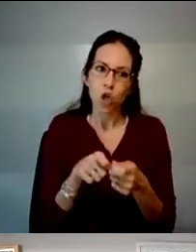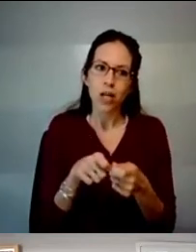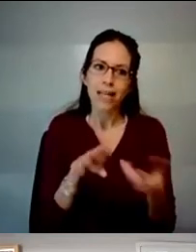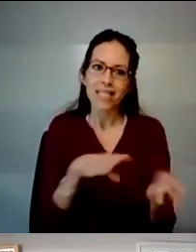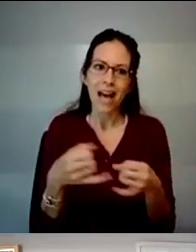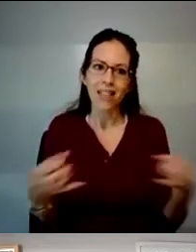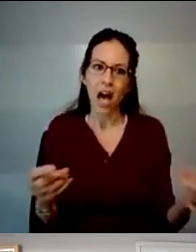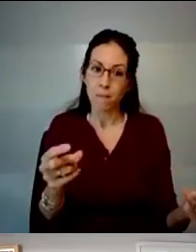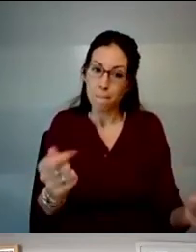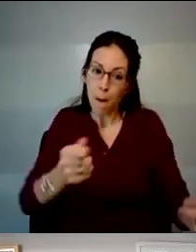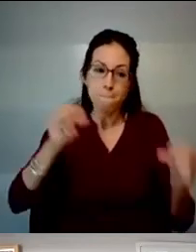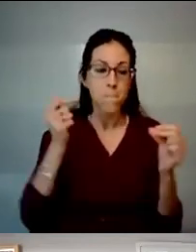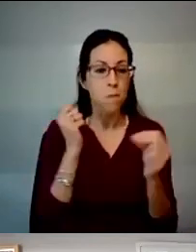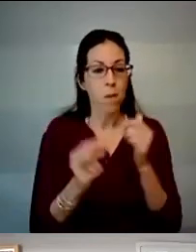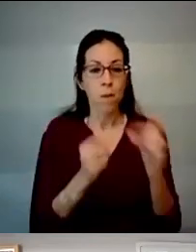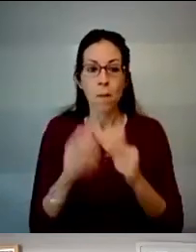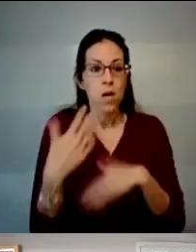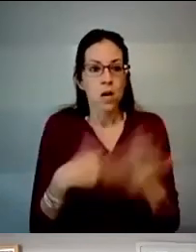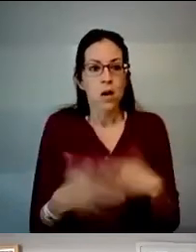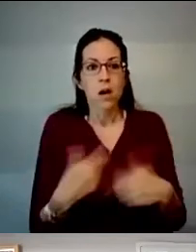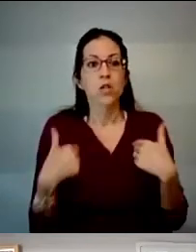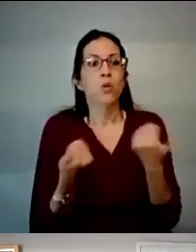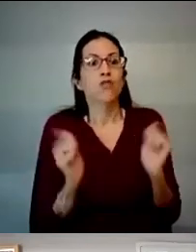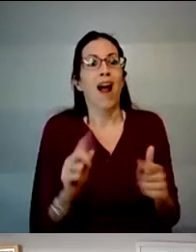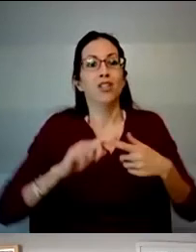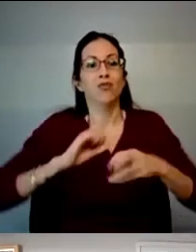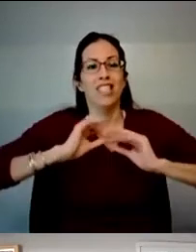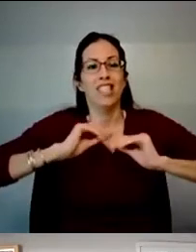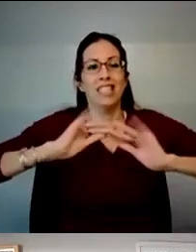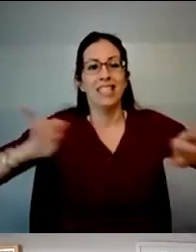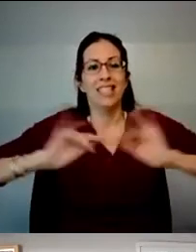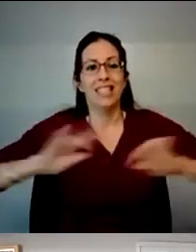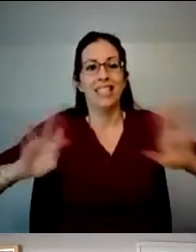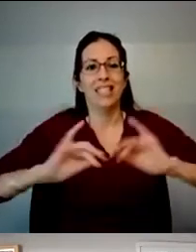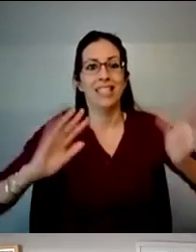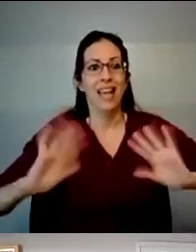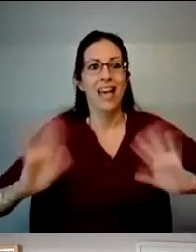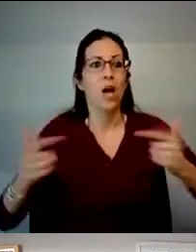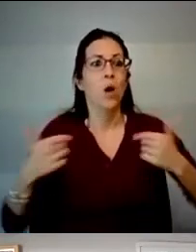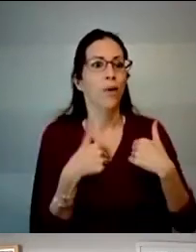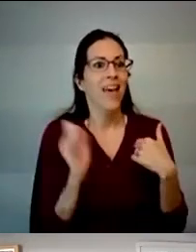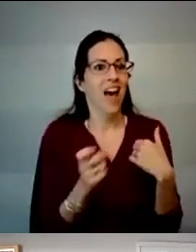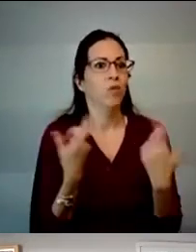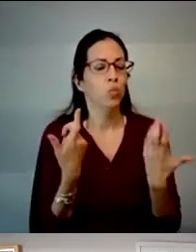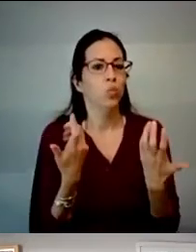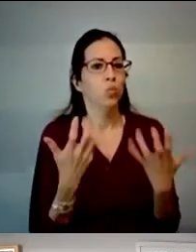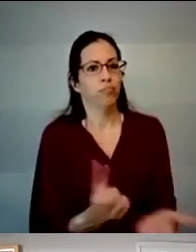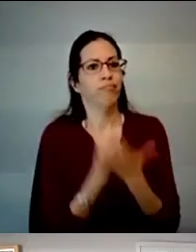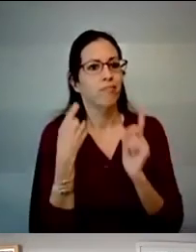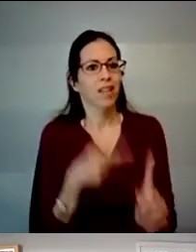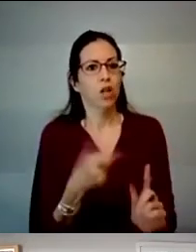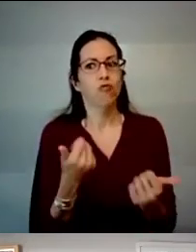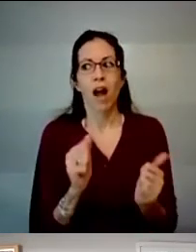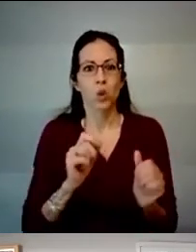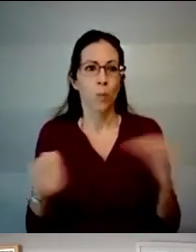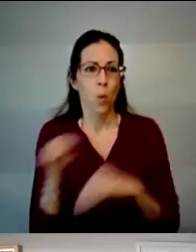these last few months. And so we're trying to just churn that stuff out and being like, yeah, let's go for it. We have to go for it. And let's juggle these timelines